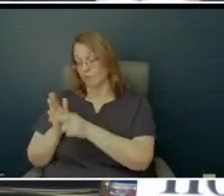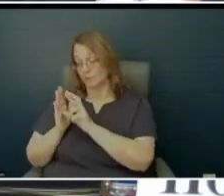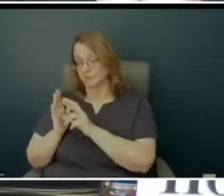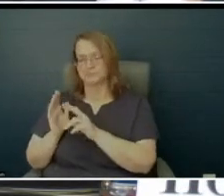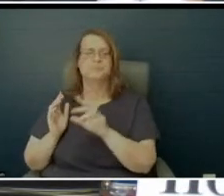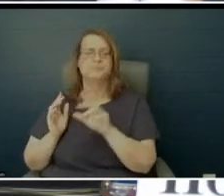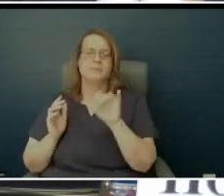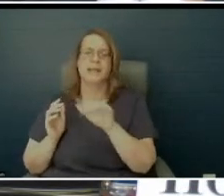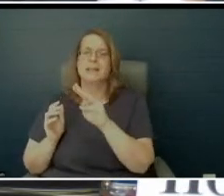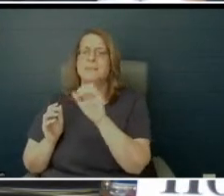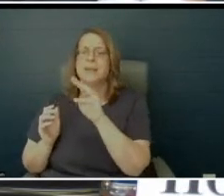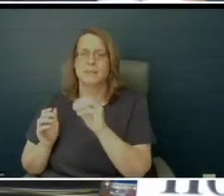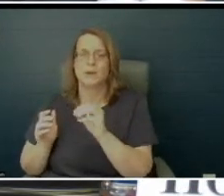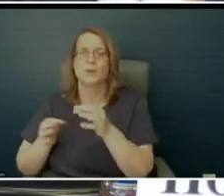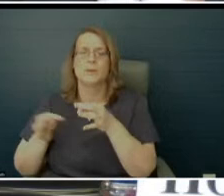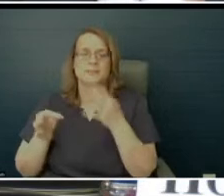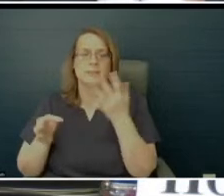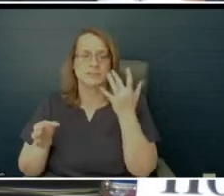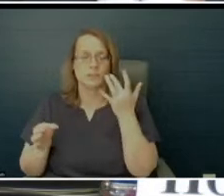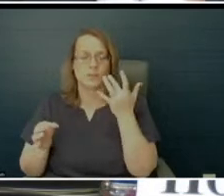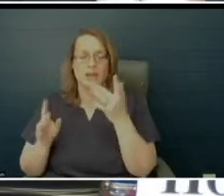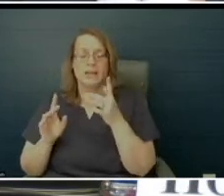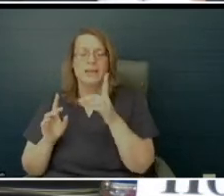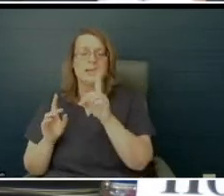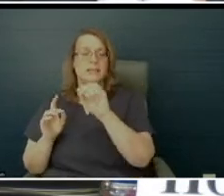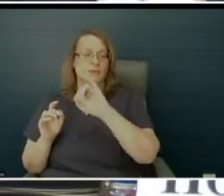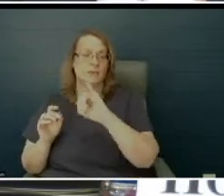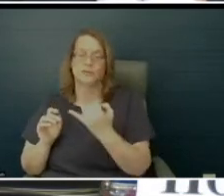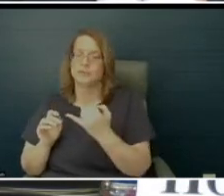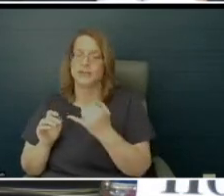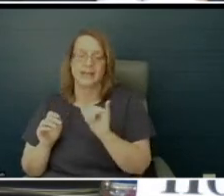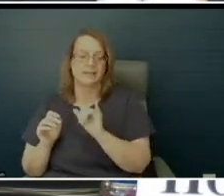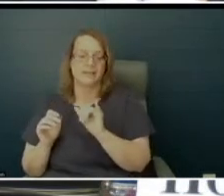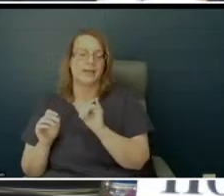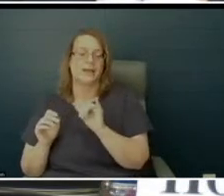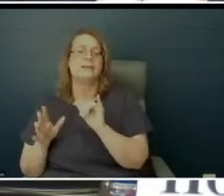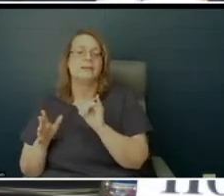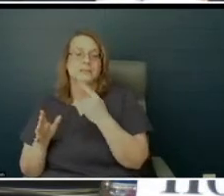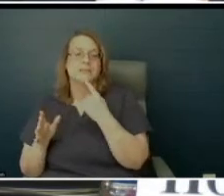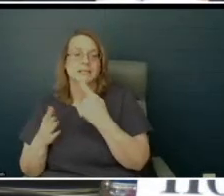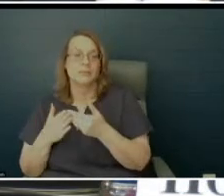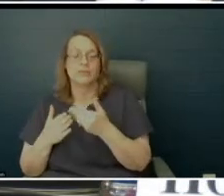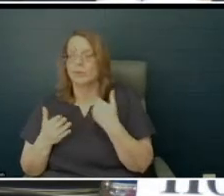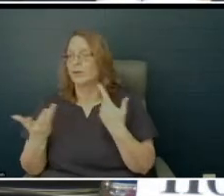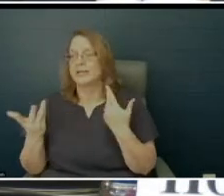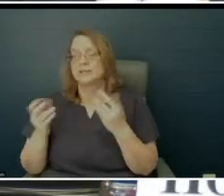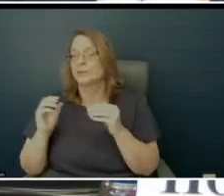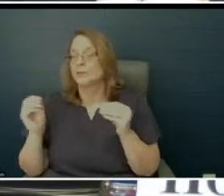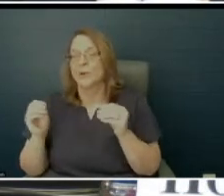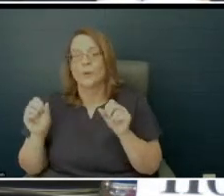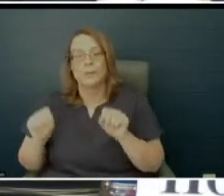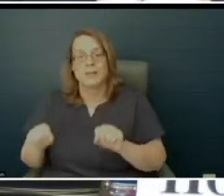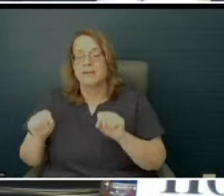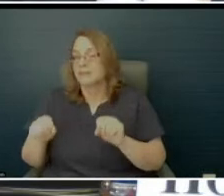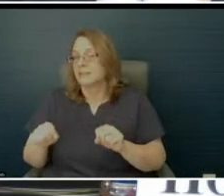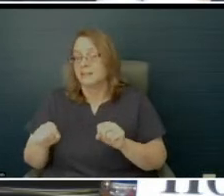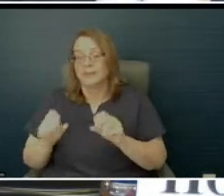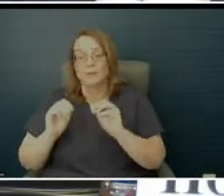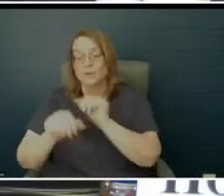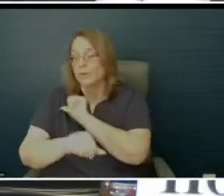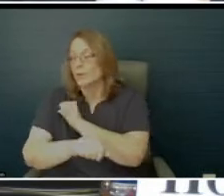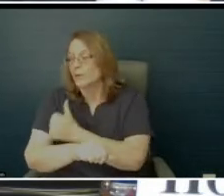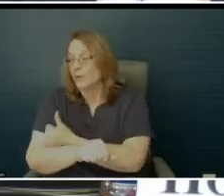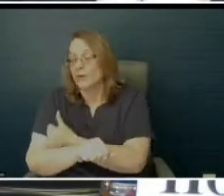the Department of Justice, as Mr. Donahue said earlier, doesn't have any standing to bring such a lawsuit. The lawsuit would